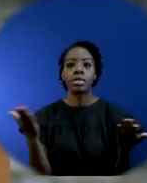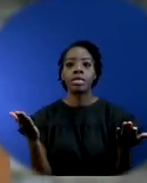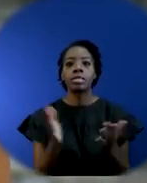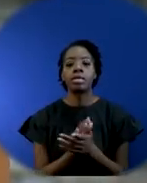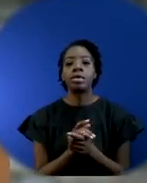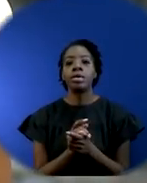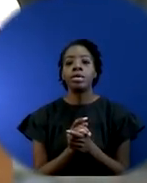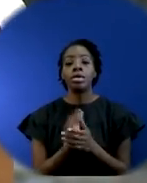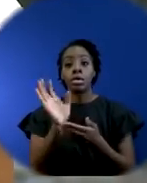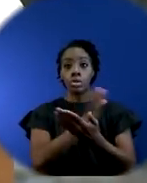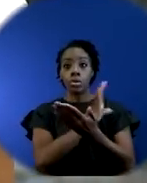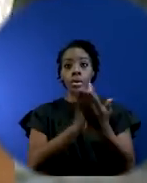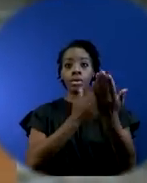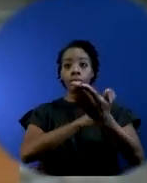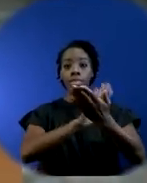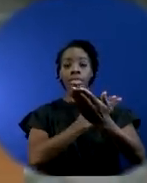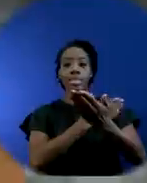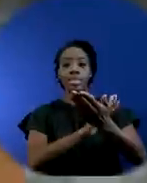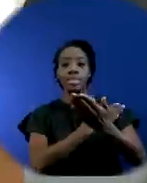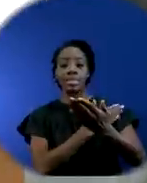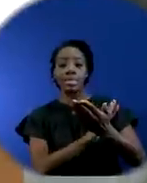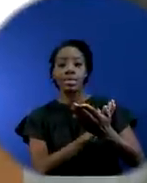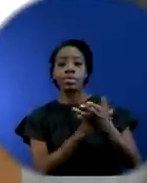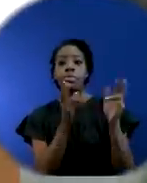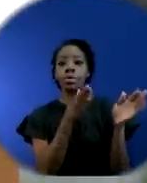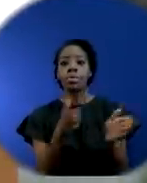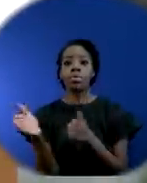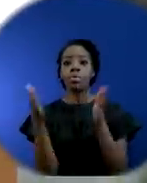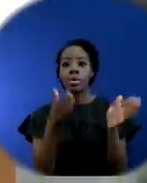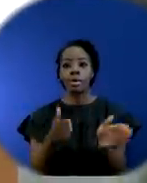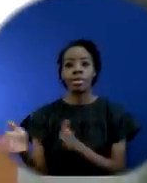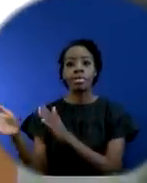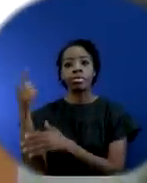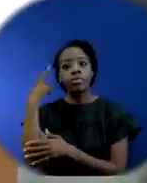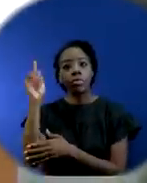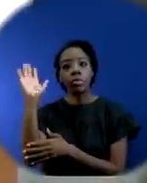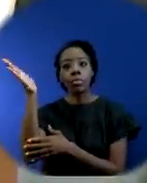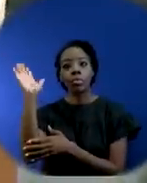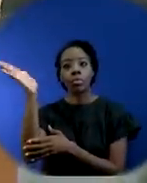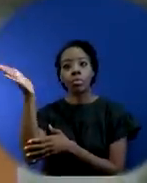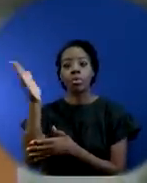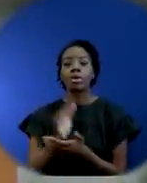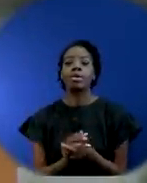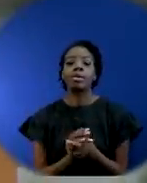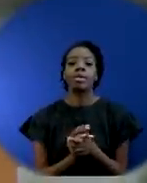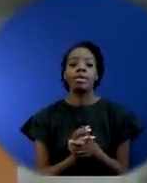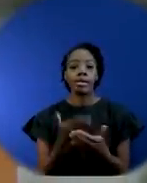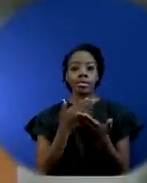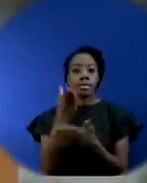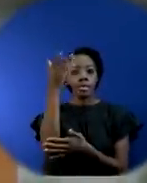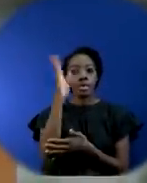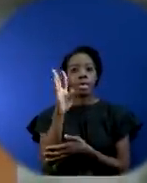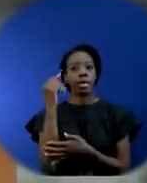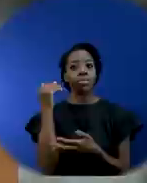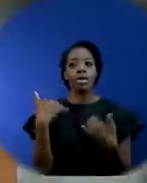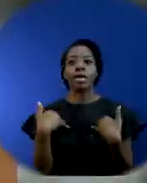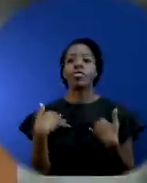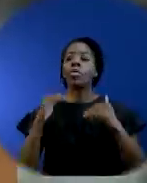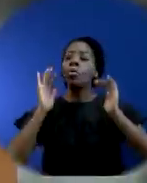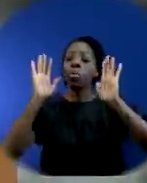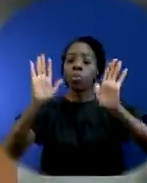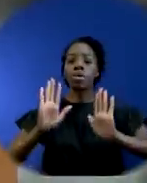us for the word of God. Aren't you grateful that we have one of the singingest, that's not even a word, singingest choirs in all